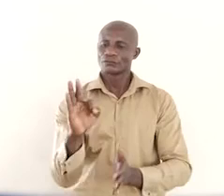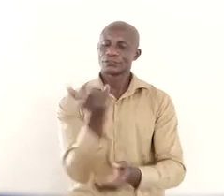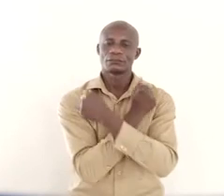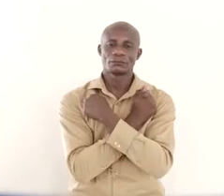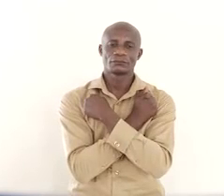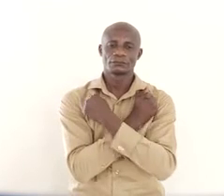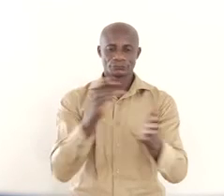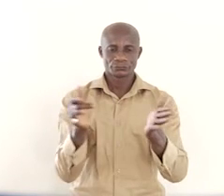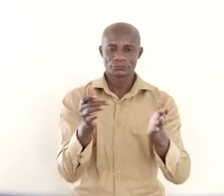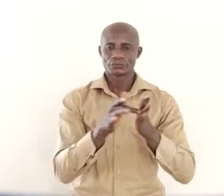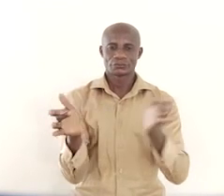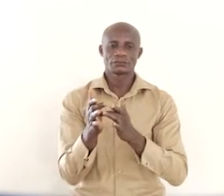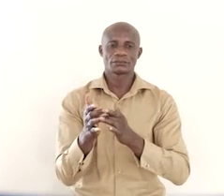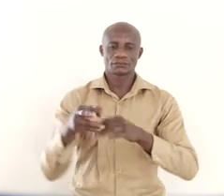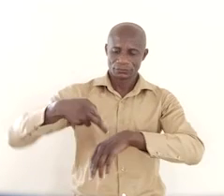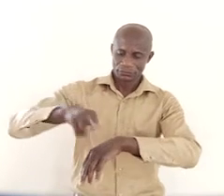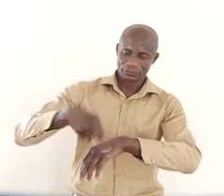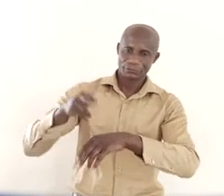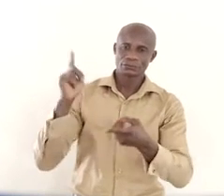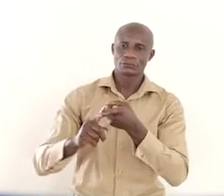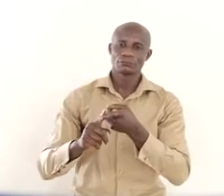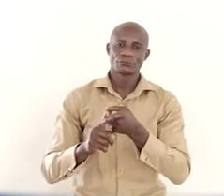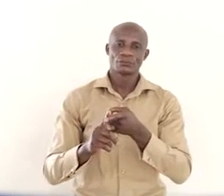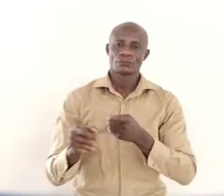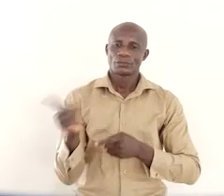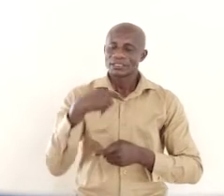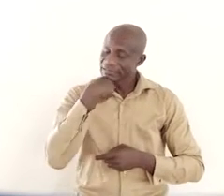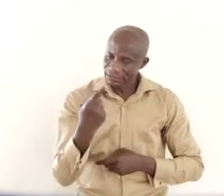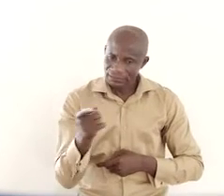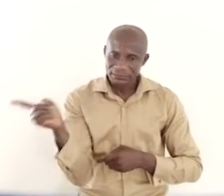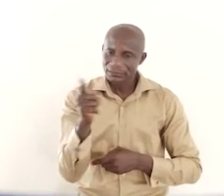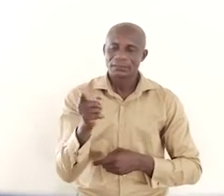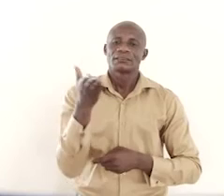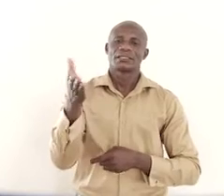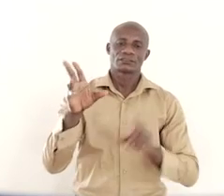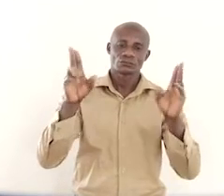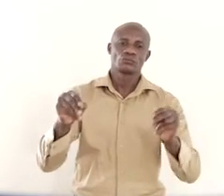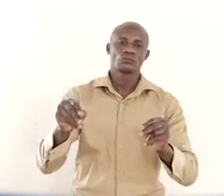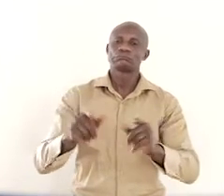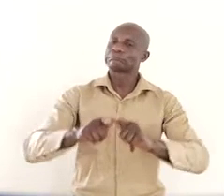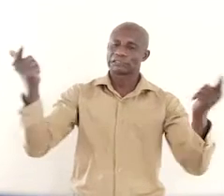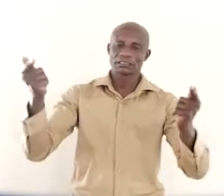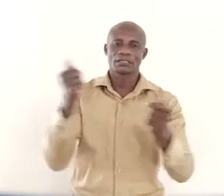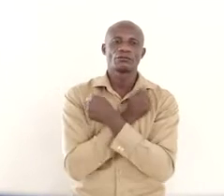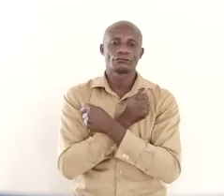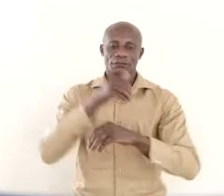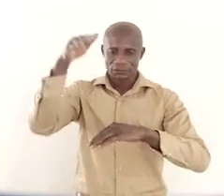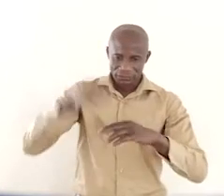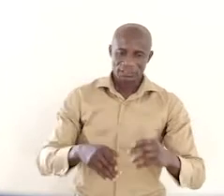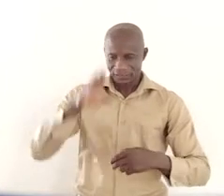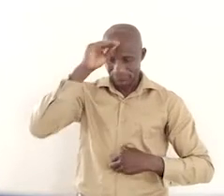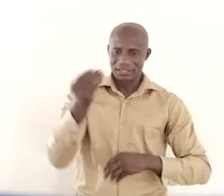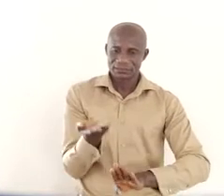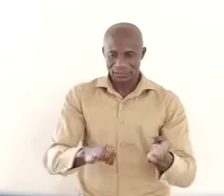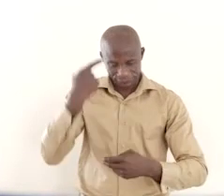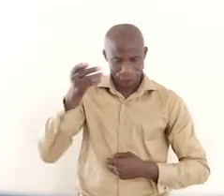the love Jesus referred to when he said there is no greater love than for a man to lay down his life for his